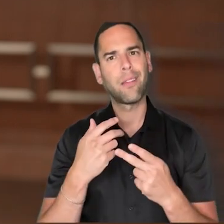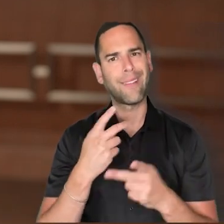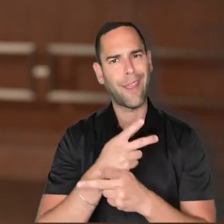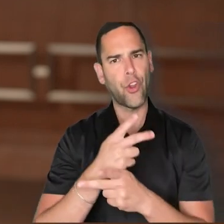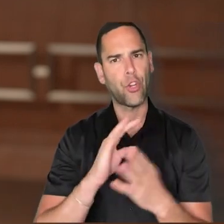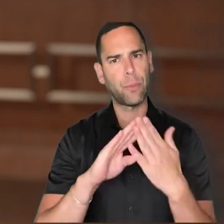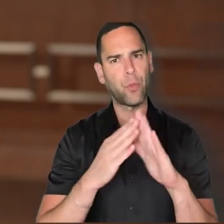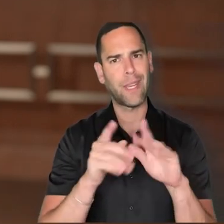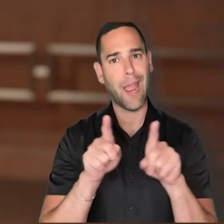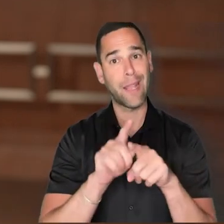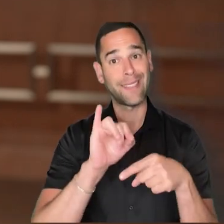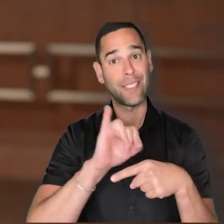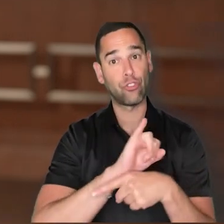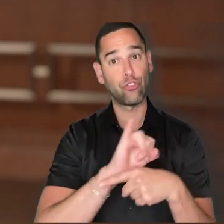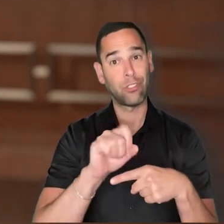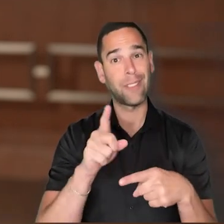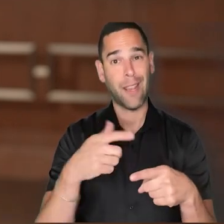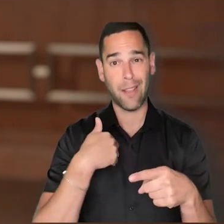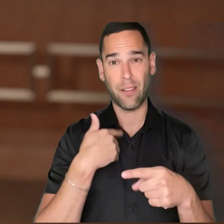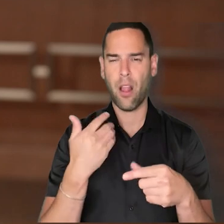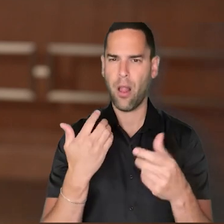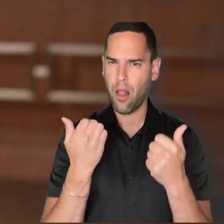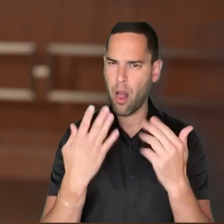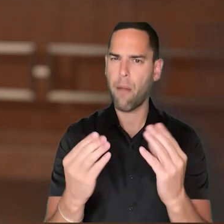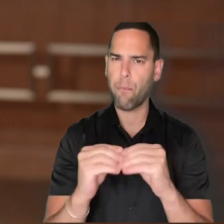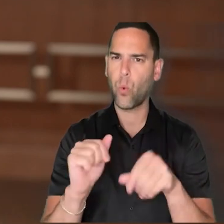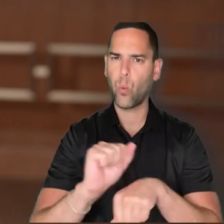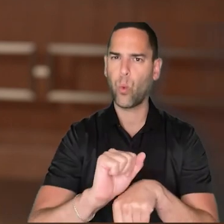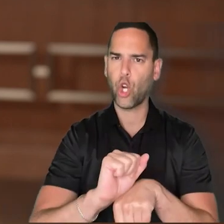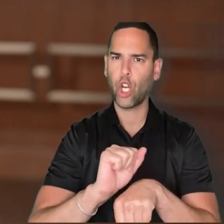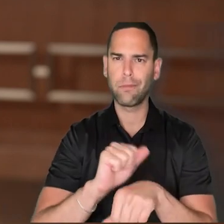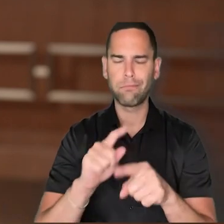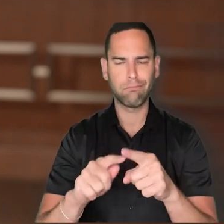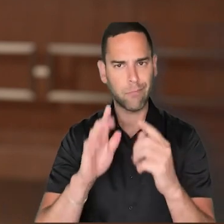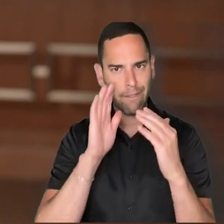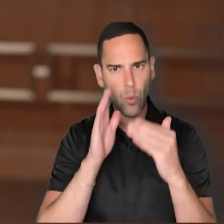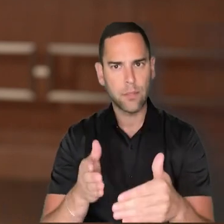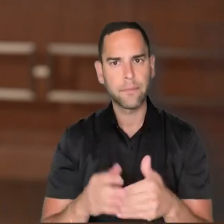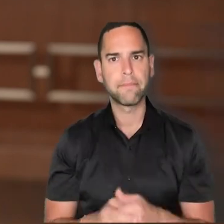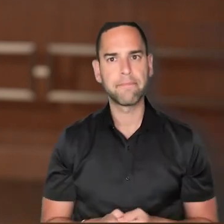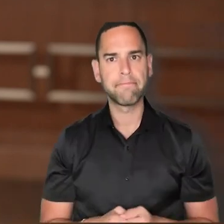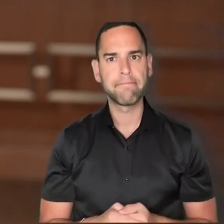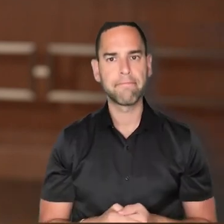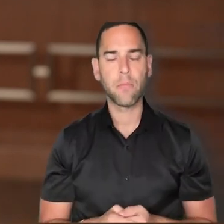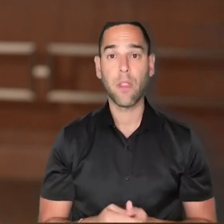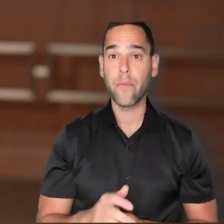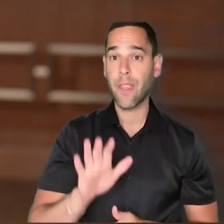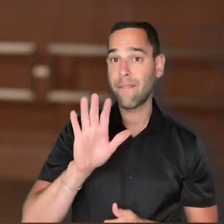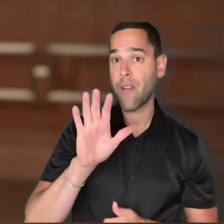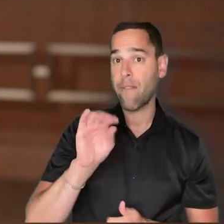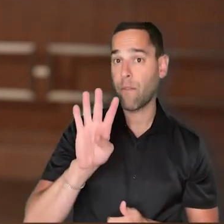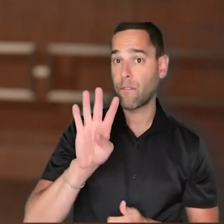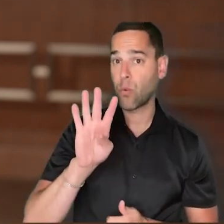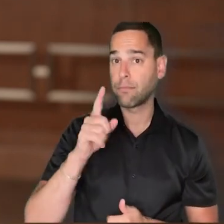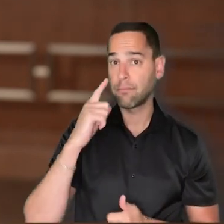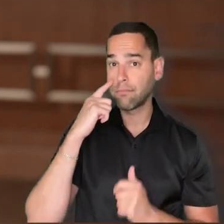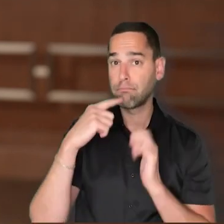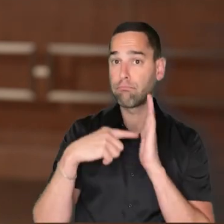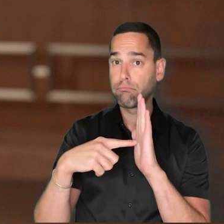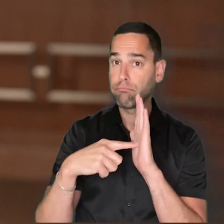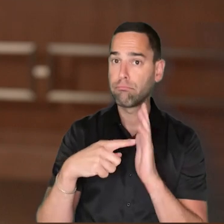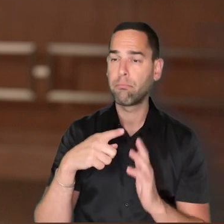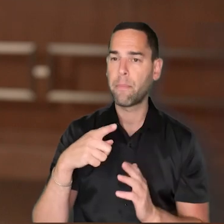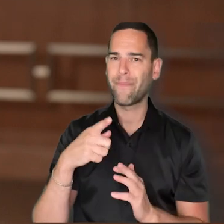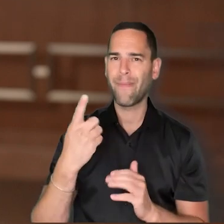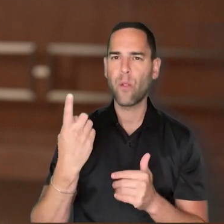healthcare community as an industry has a lot further to go. I think there's value in the fact that 504, for